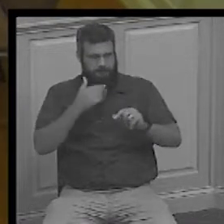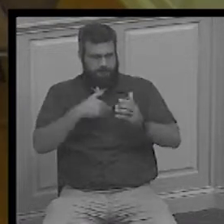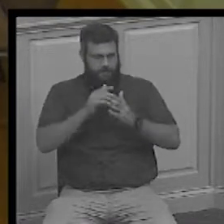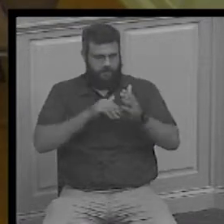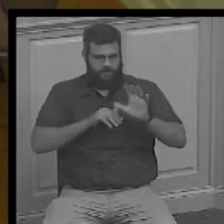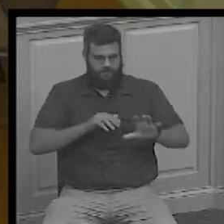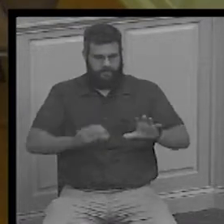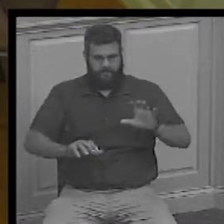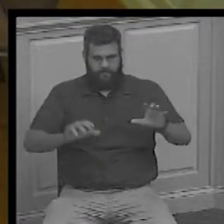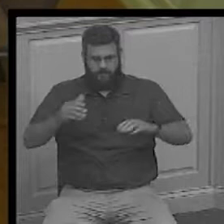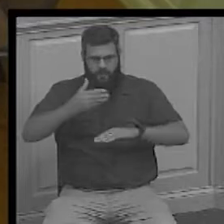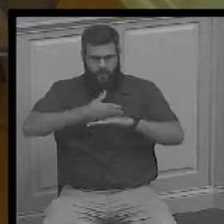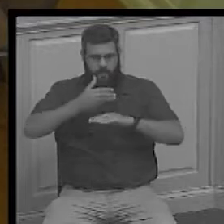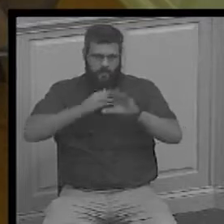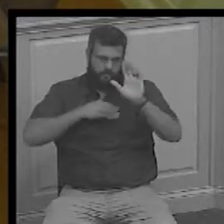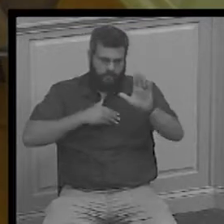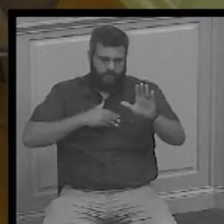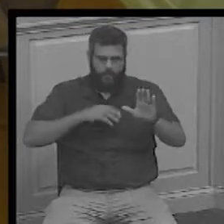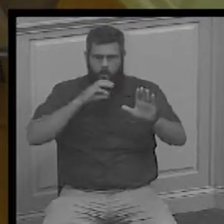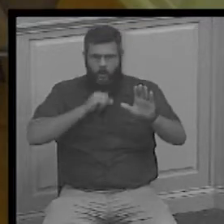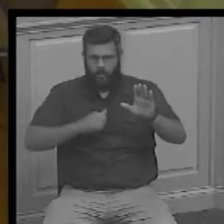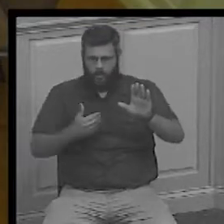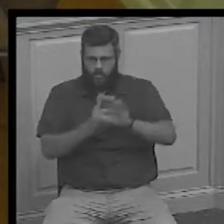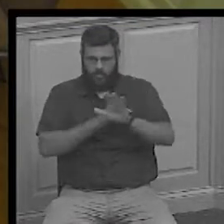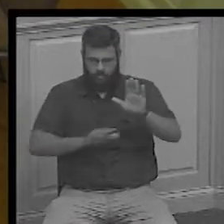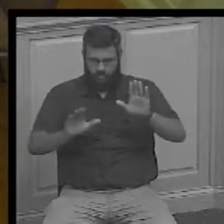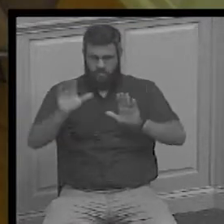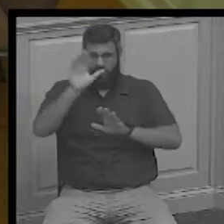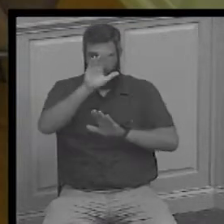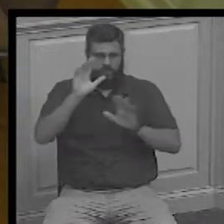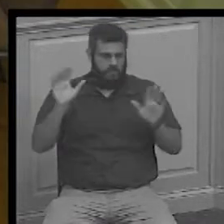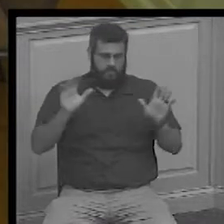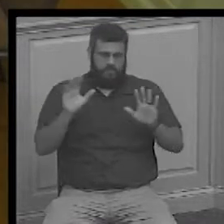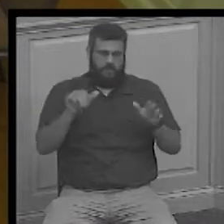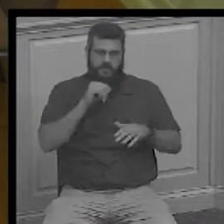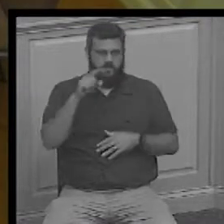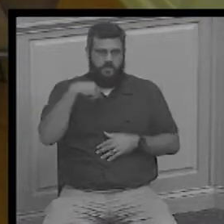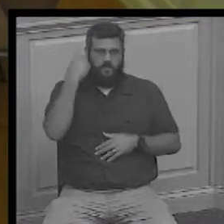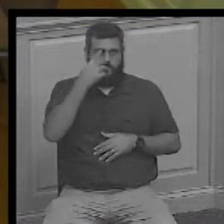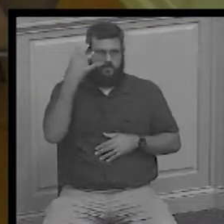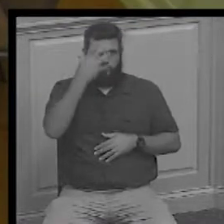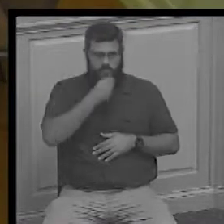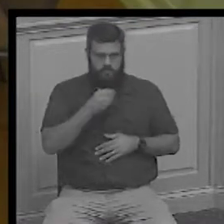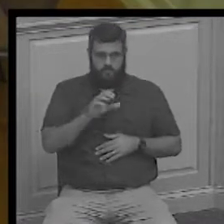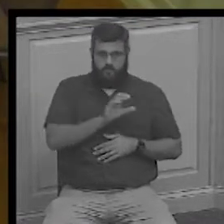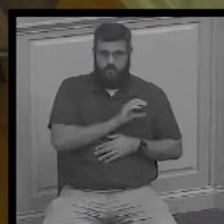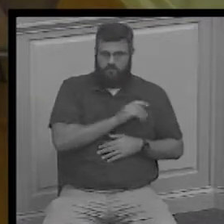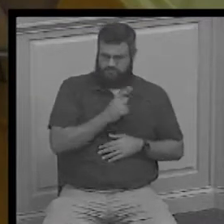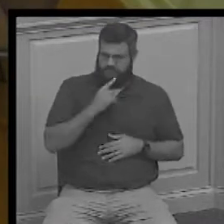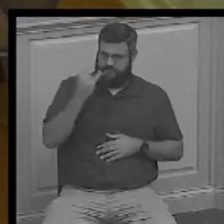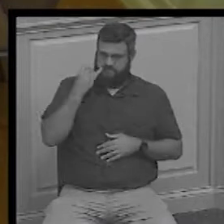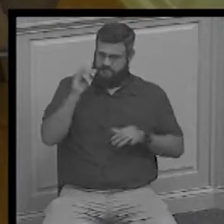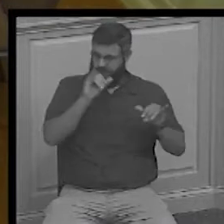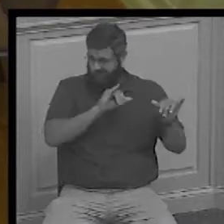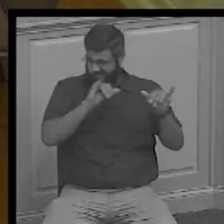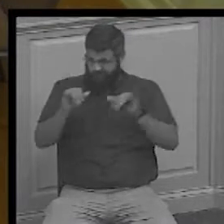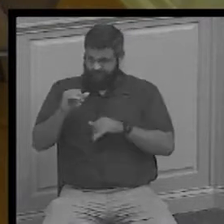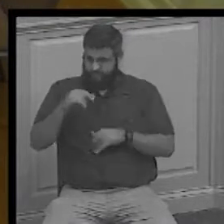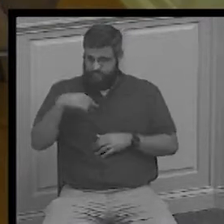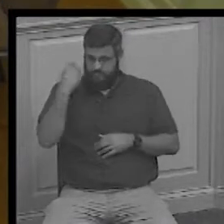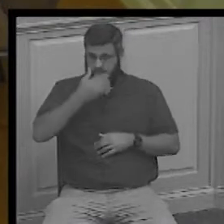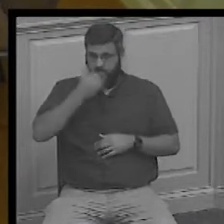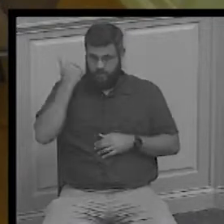here, window closed in here, old brick, new brick. Mm-hmm. It doesn't To look me, pretty. would look better. Right. And she pulled Painted. it's on